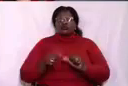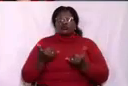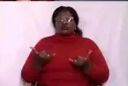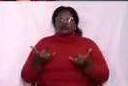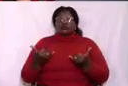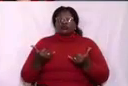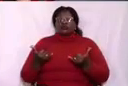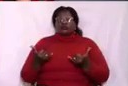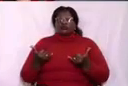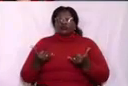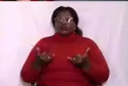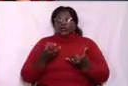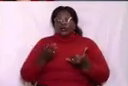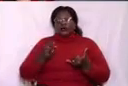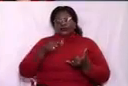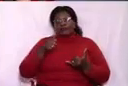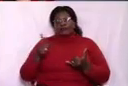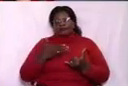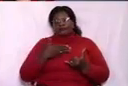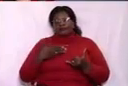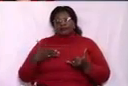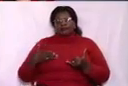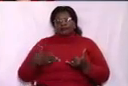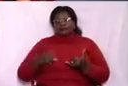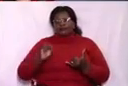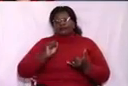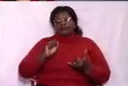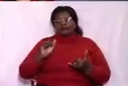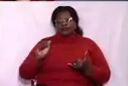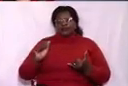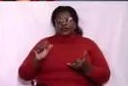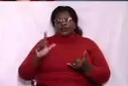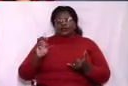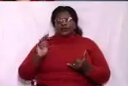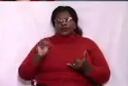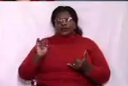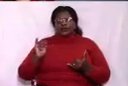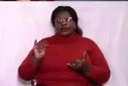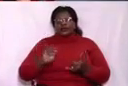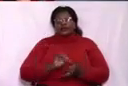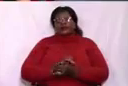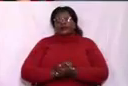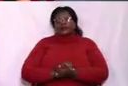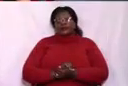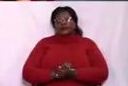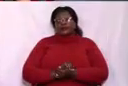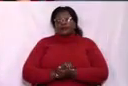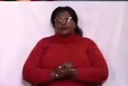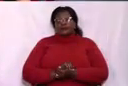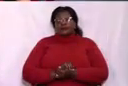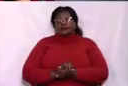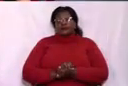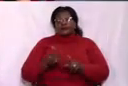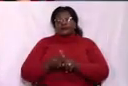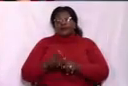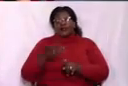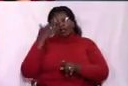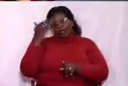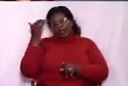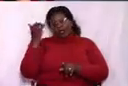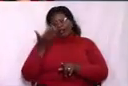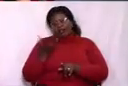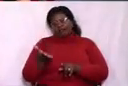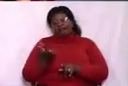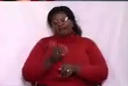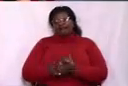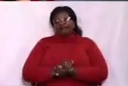have another fan on. That's Salmi Shiweda. It's actually a shout out to you, Ndeshi.